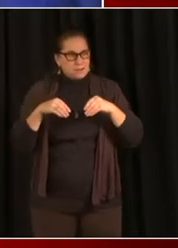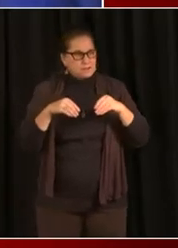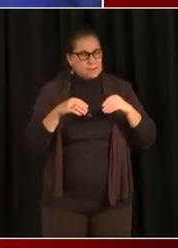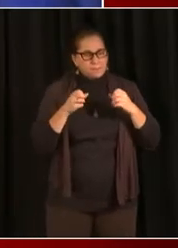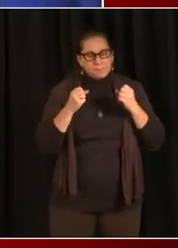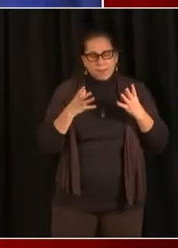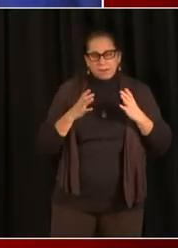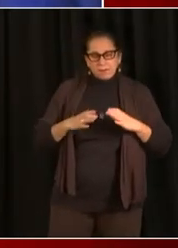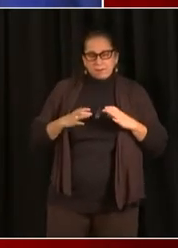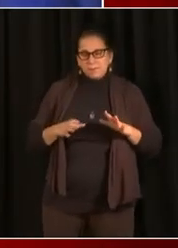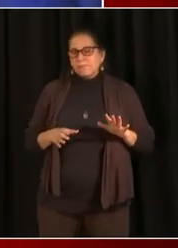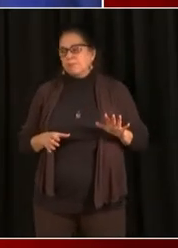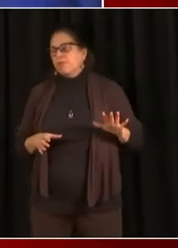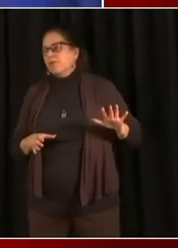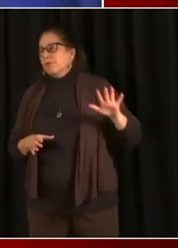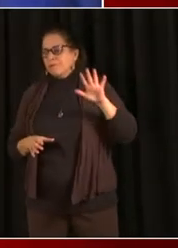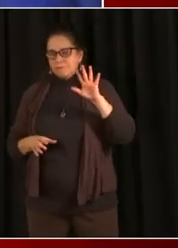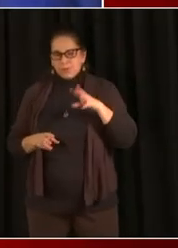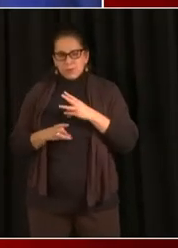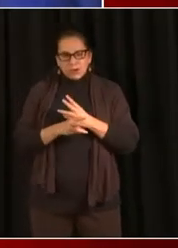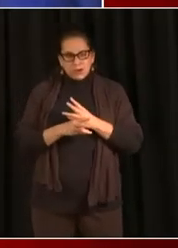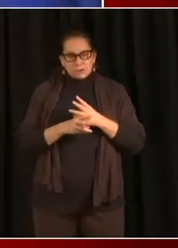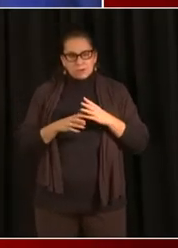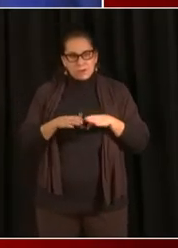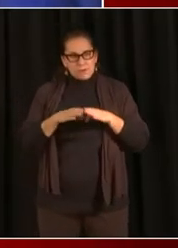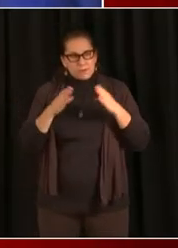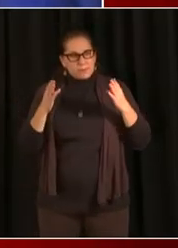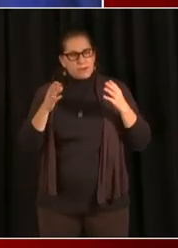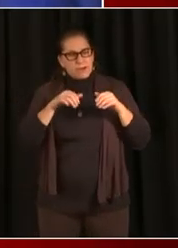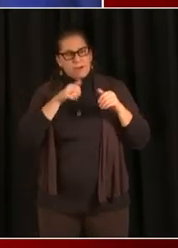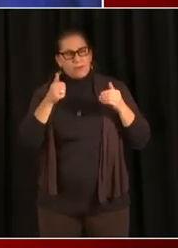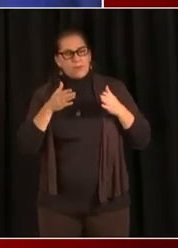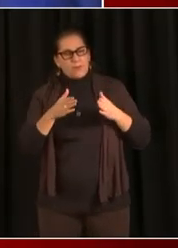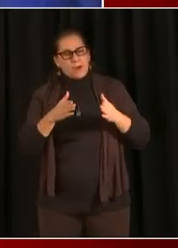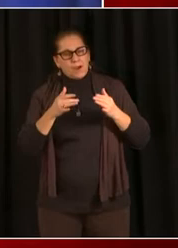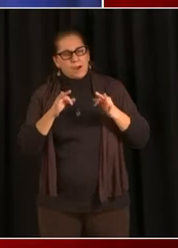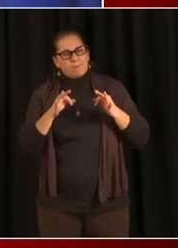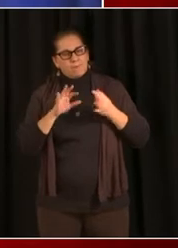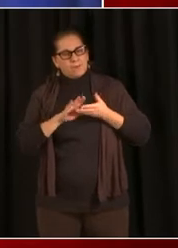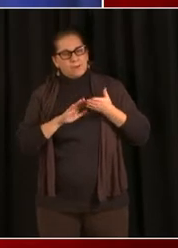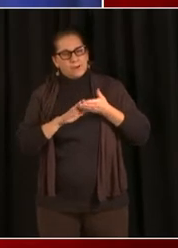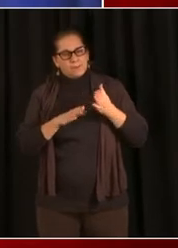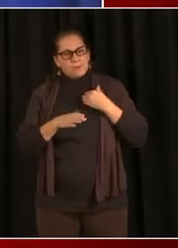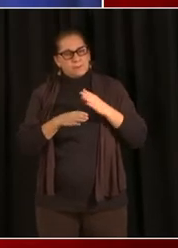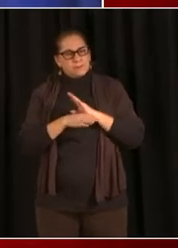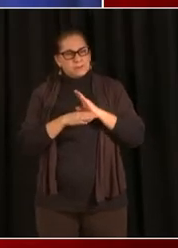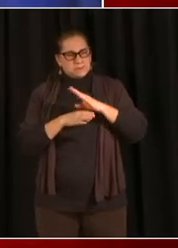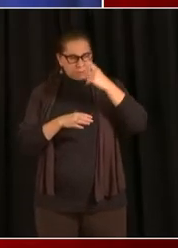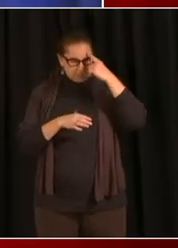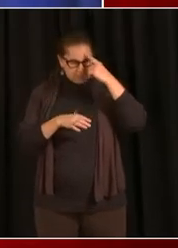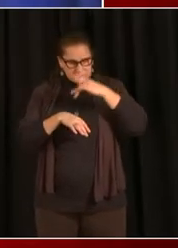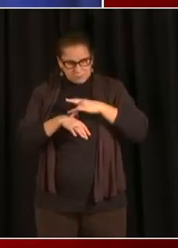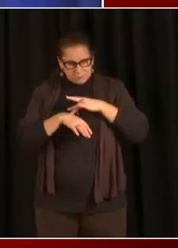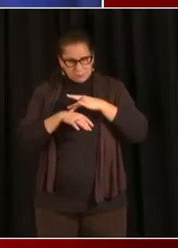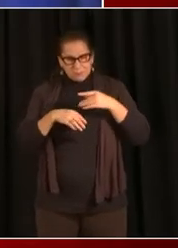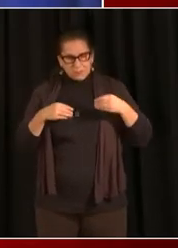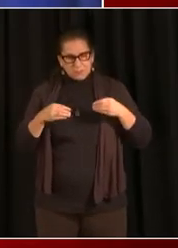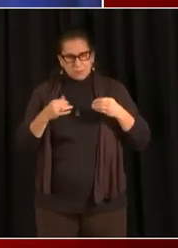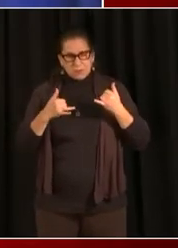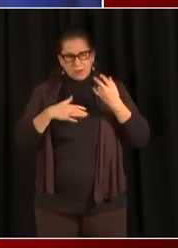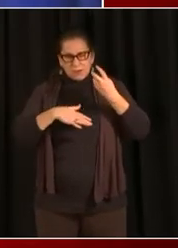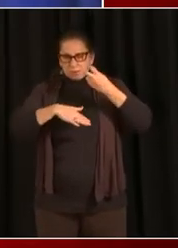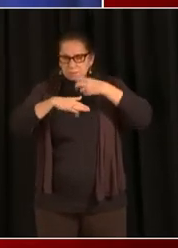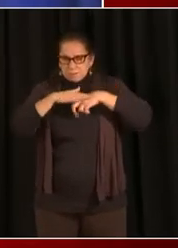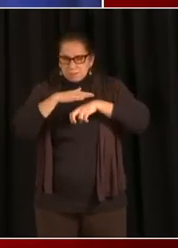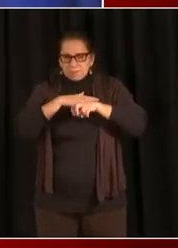the world, but also really open another faucet, another revenue generator for a business that may otherwise